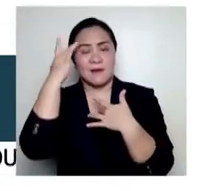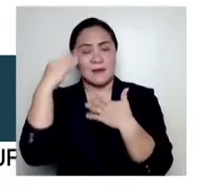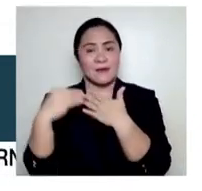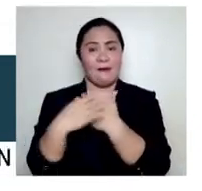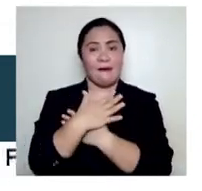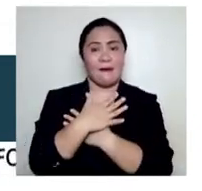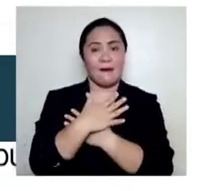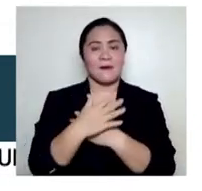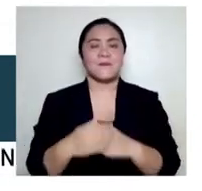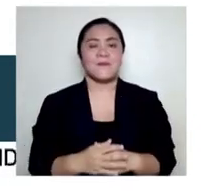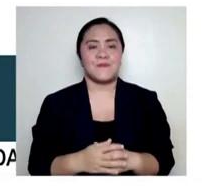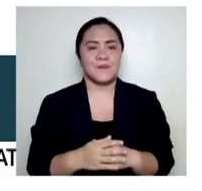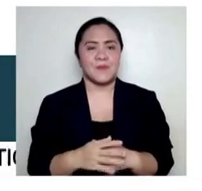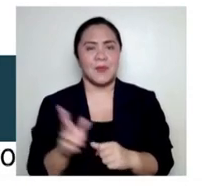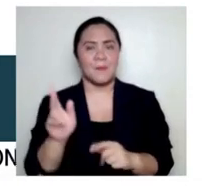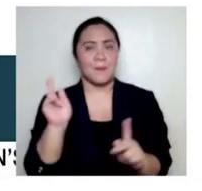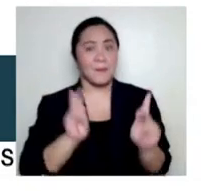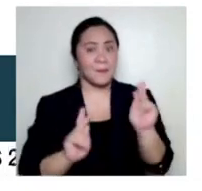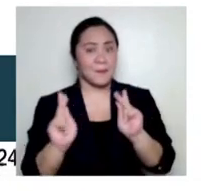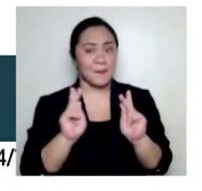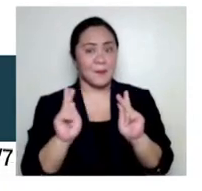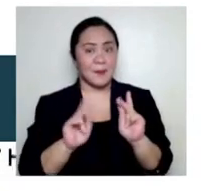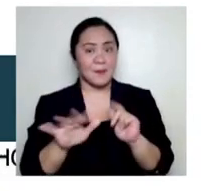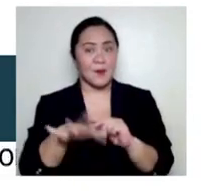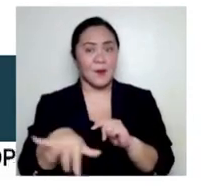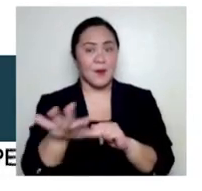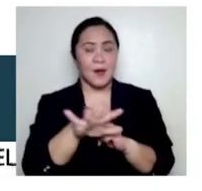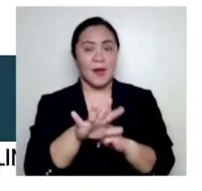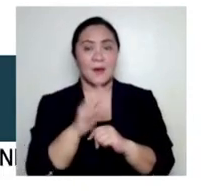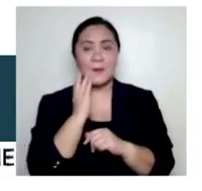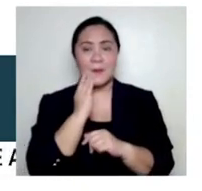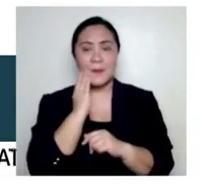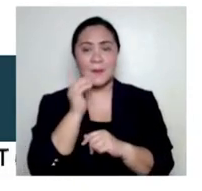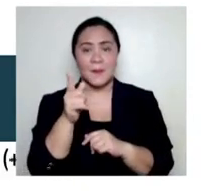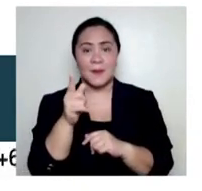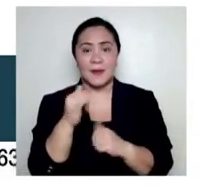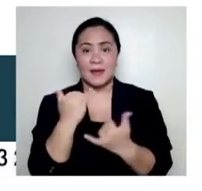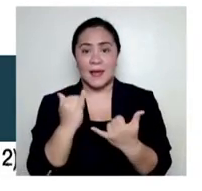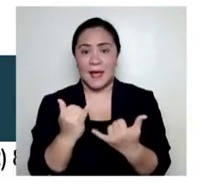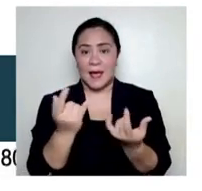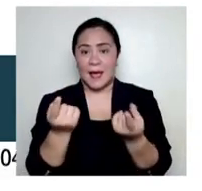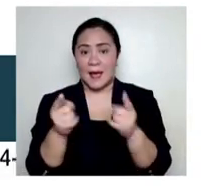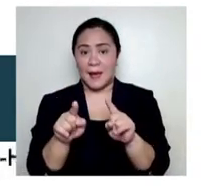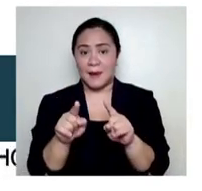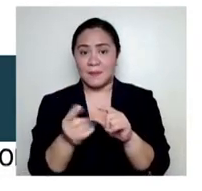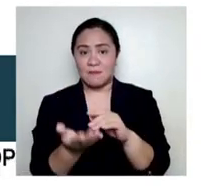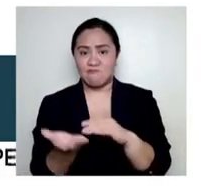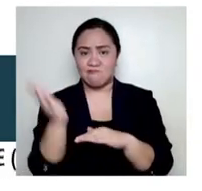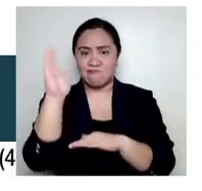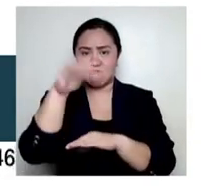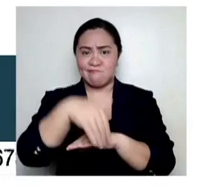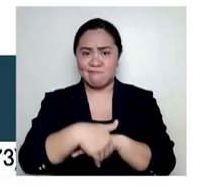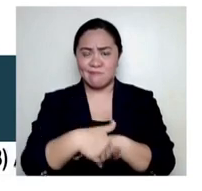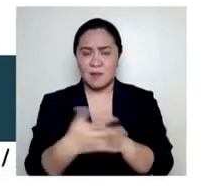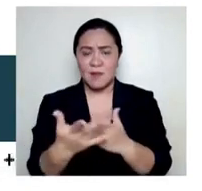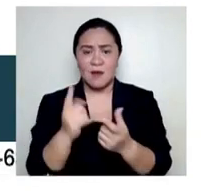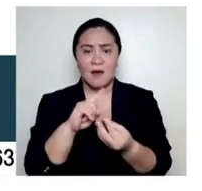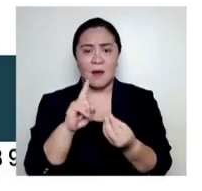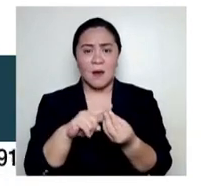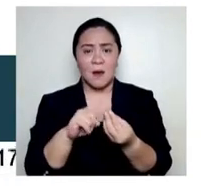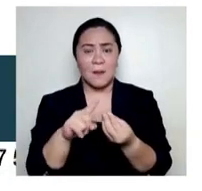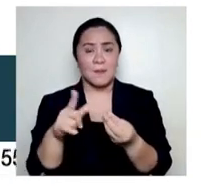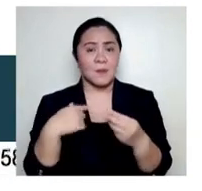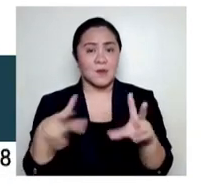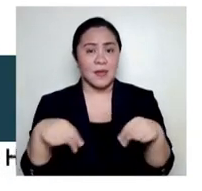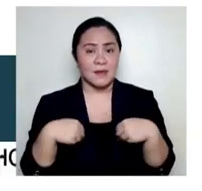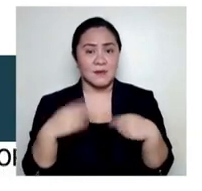in the people to sort of discern for themselves, this didn't happen overnight. This of course, served as the basis, or did it serve as the basis